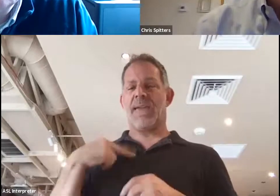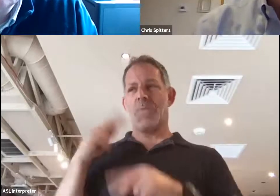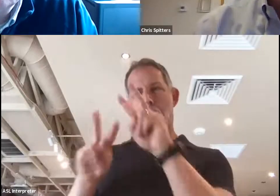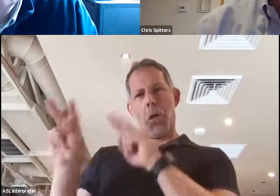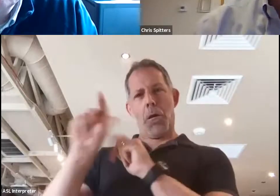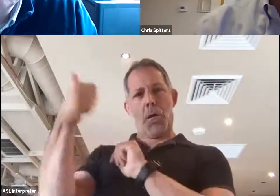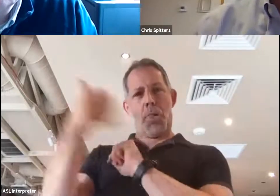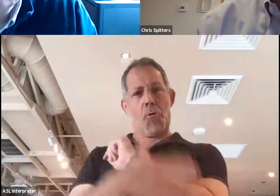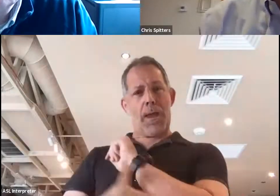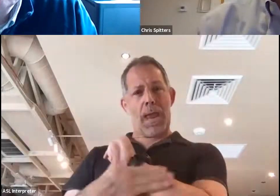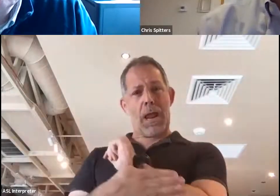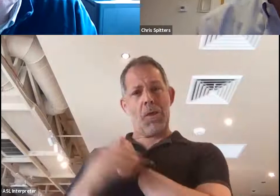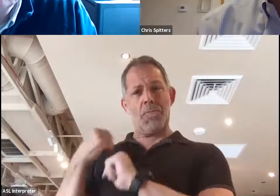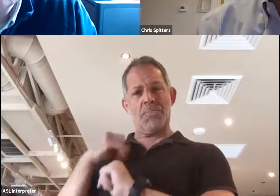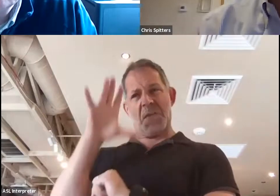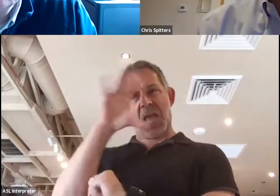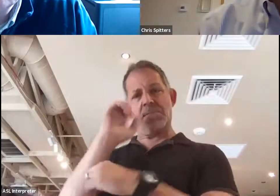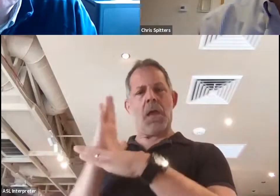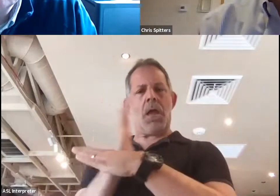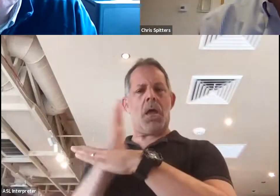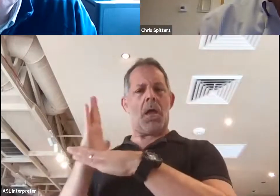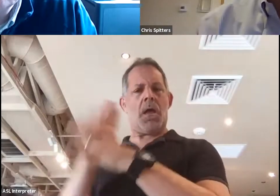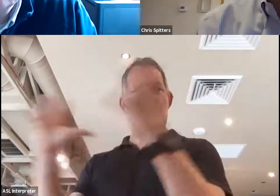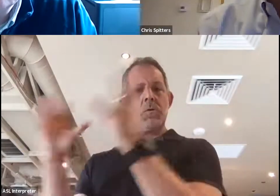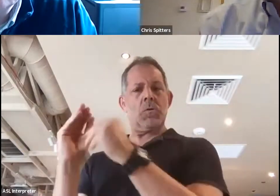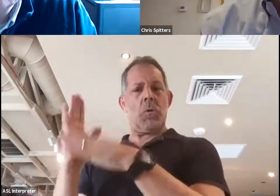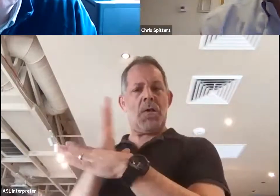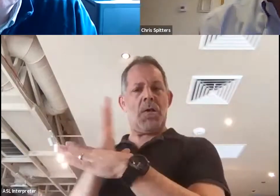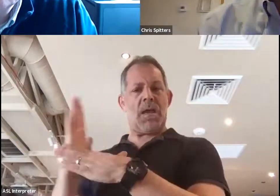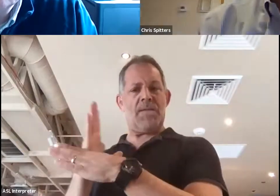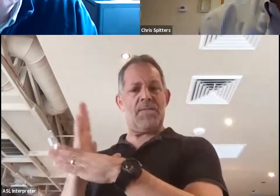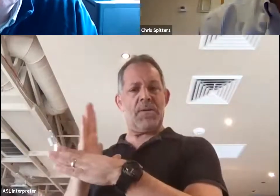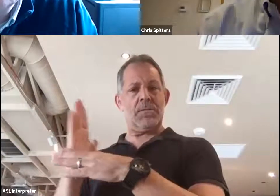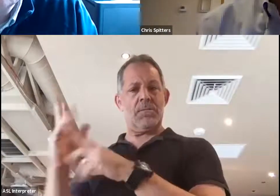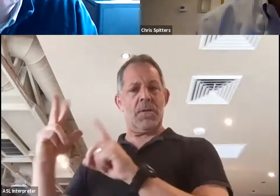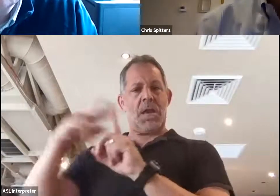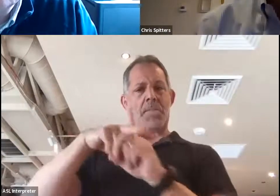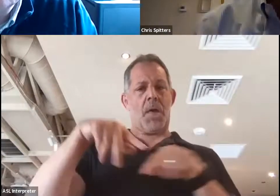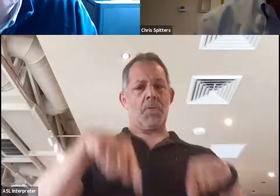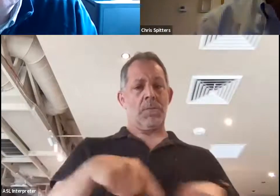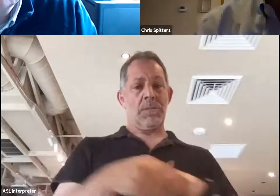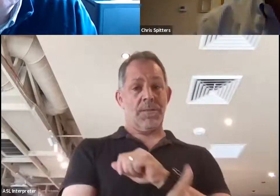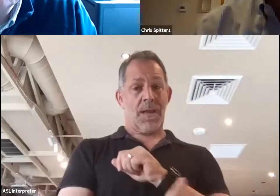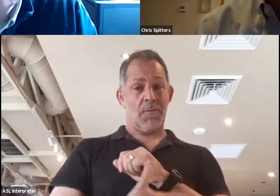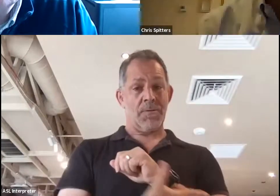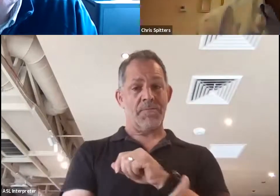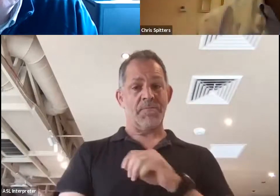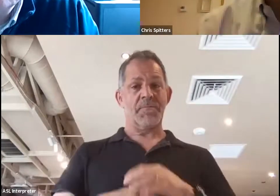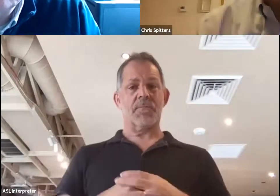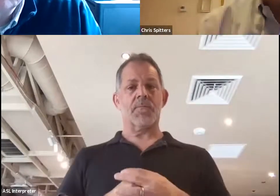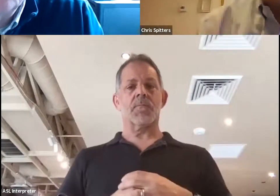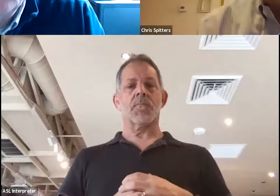interrupt transmission. But I would just keep your eyes on that graph that we've been looking at every week.